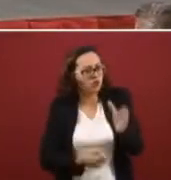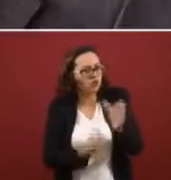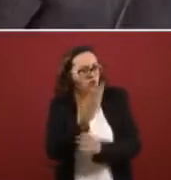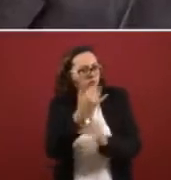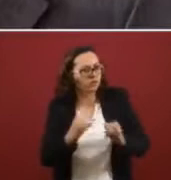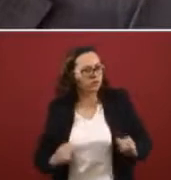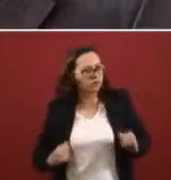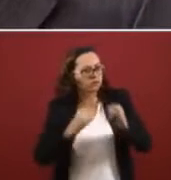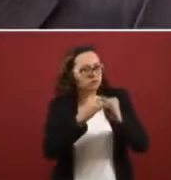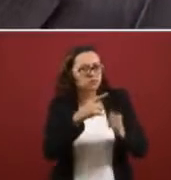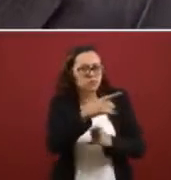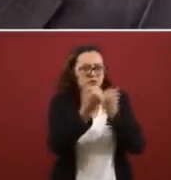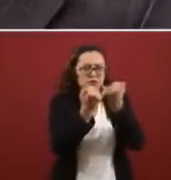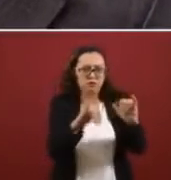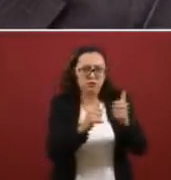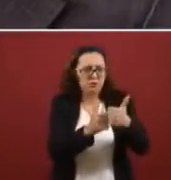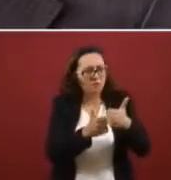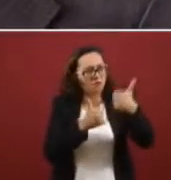Desde luego,